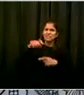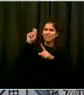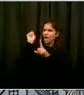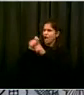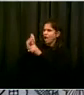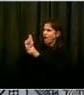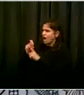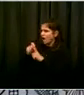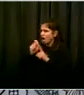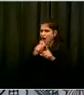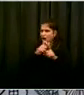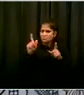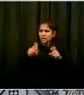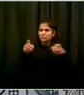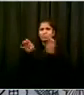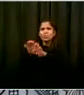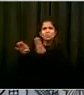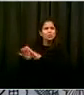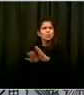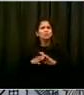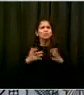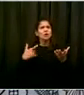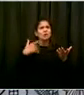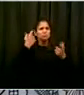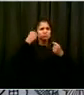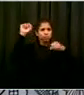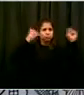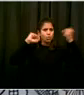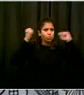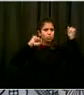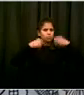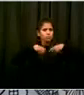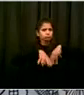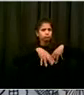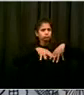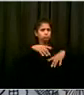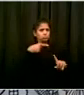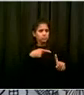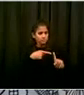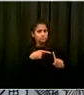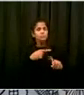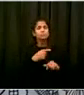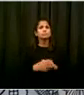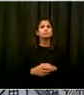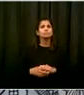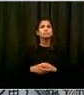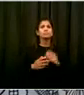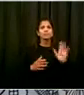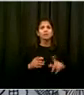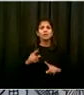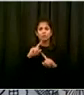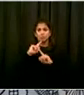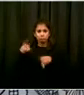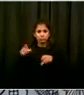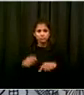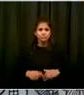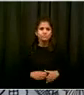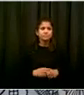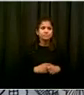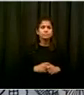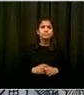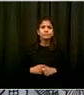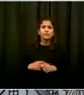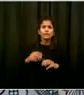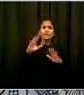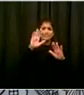order. This is about protecting everyone's lives, Andrew. This is about all New Yorkers. And when you look at the communities in